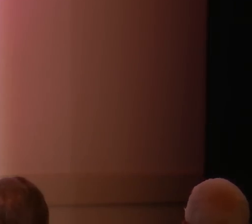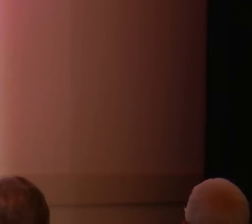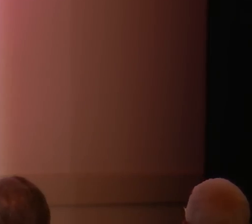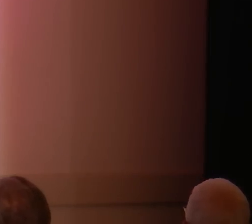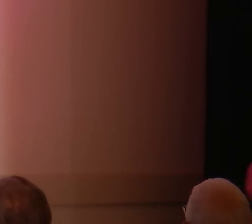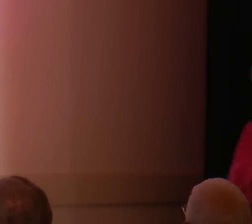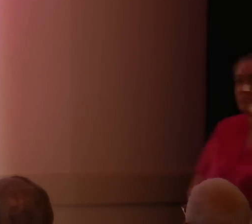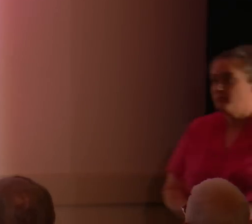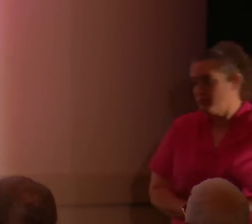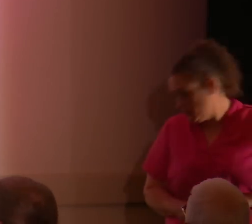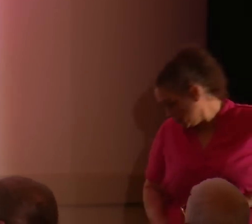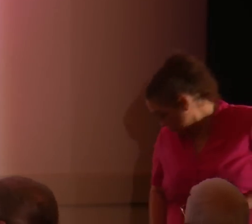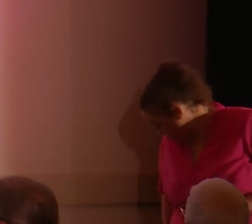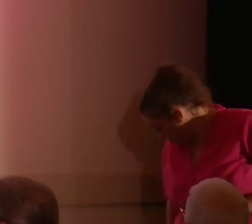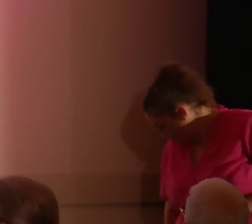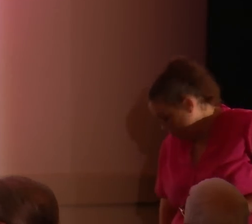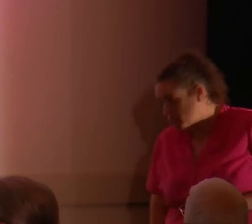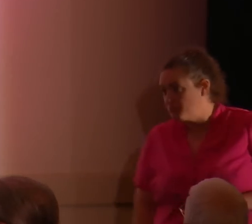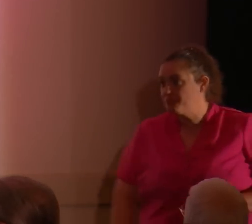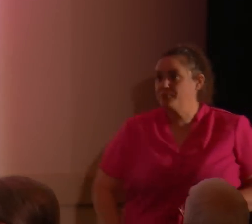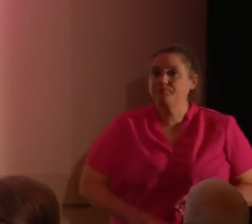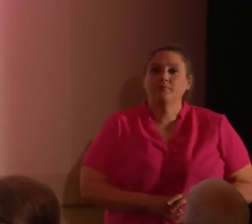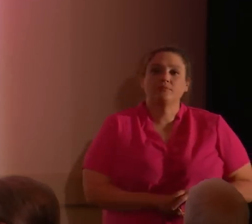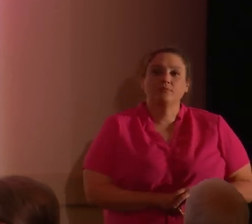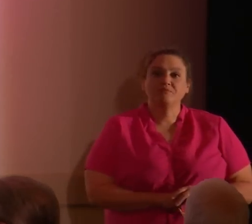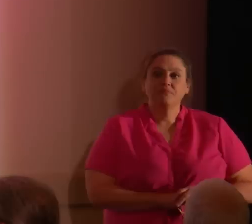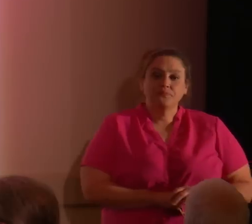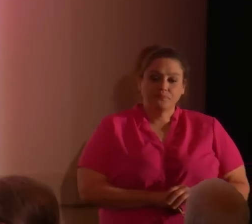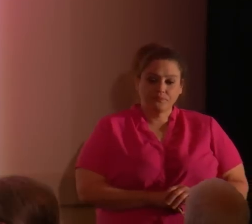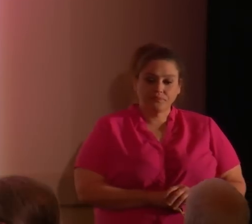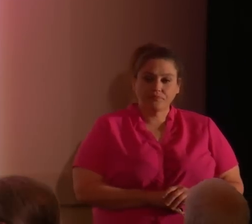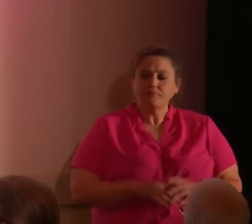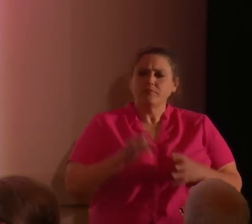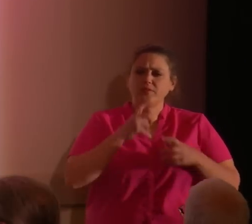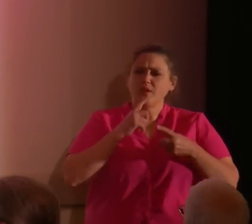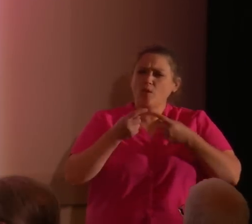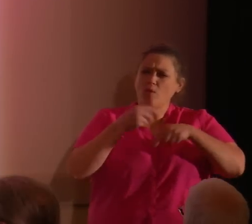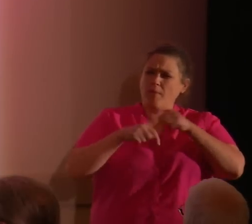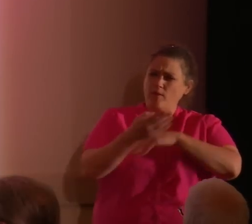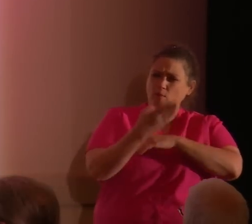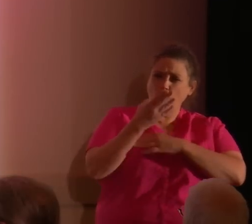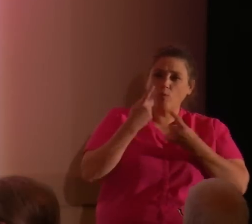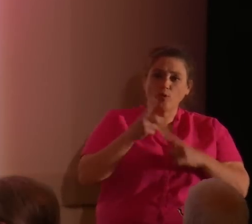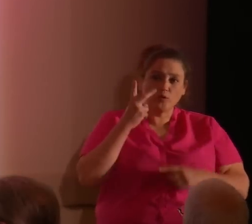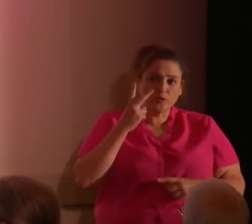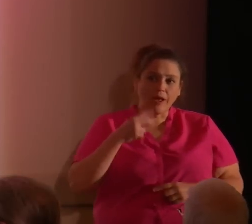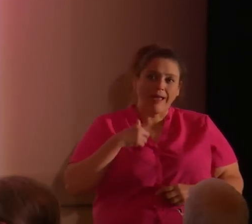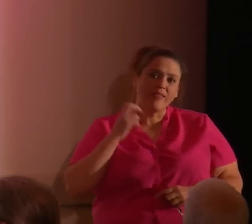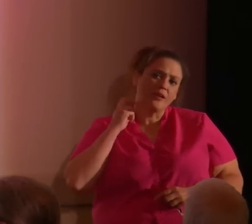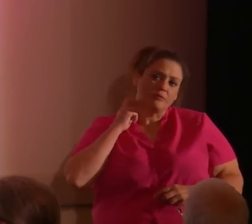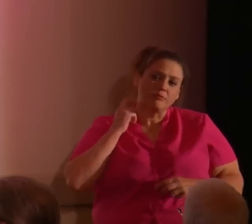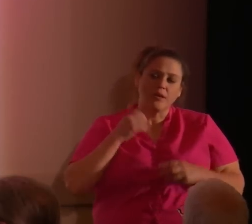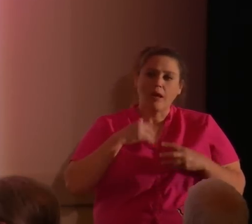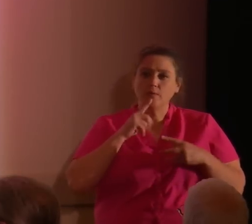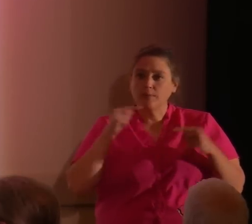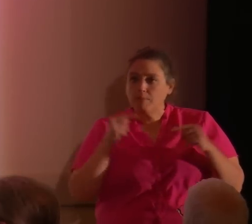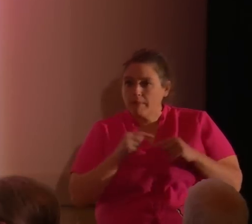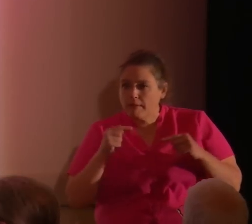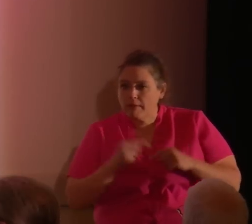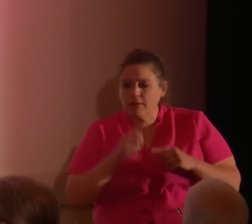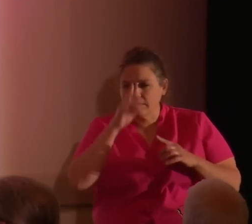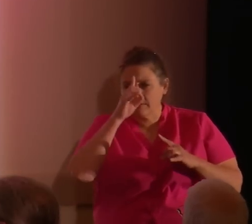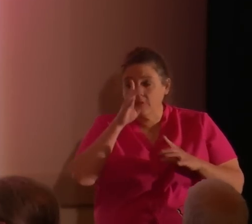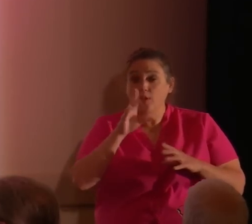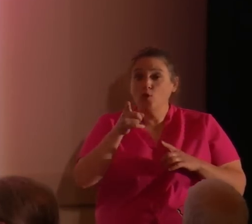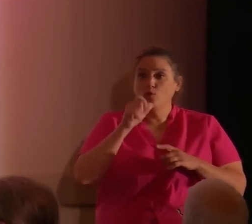there. I was in pain. And I hurt. And what you also didn't see was the moment right